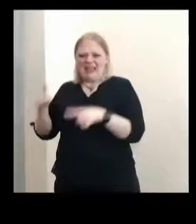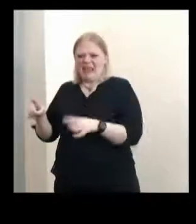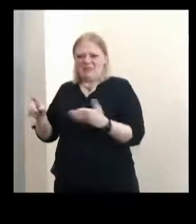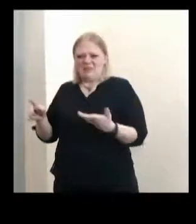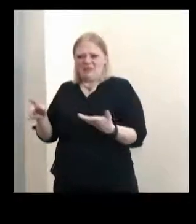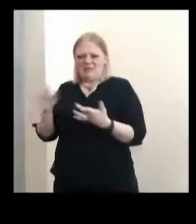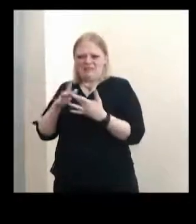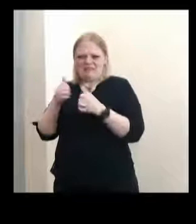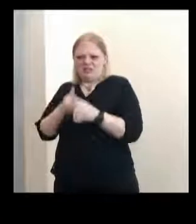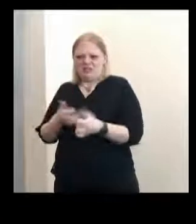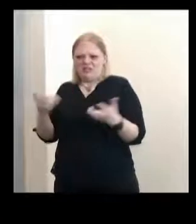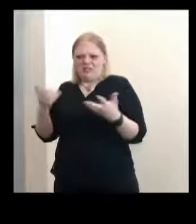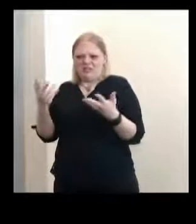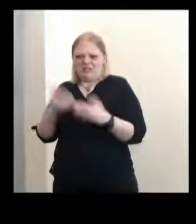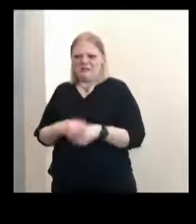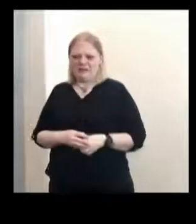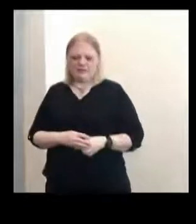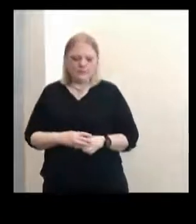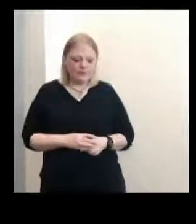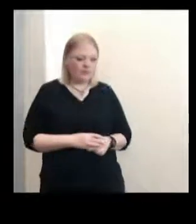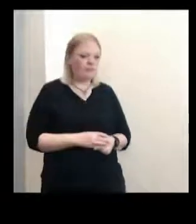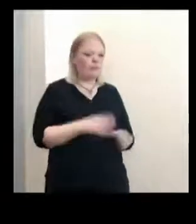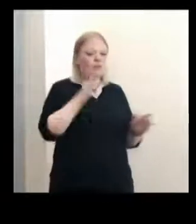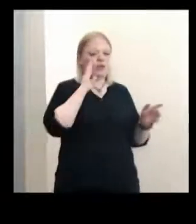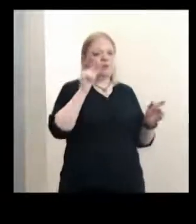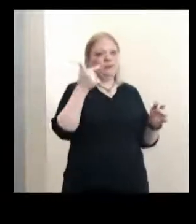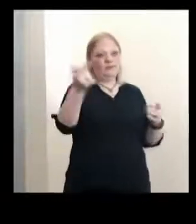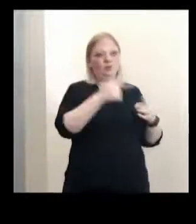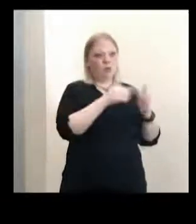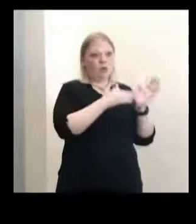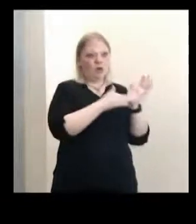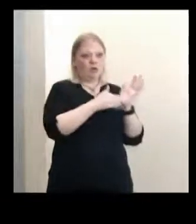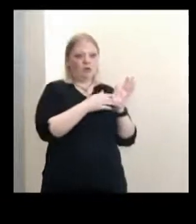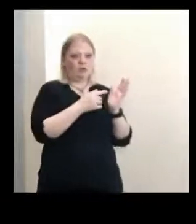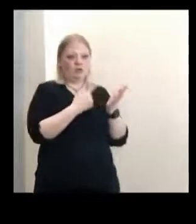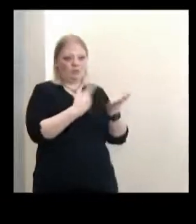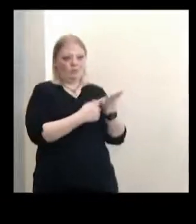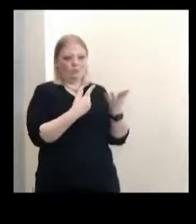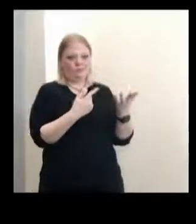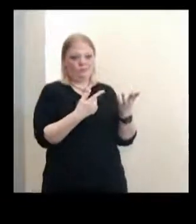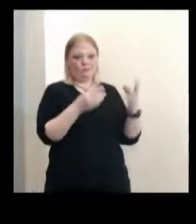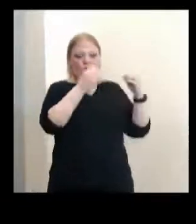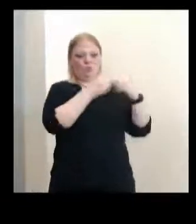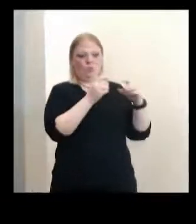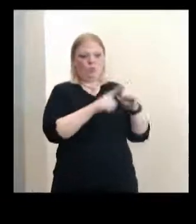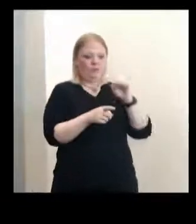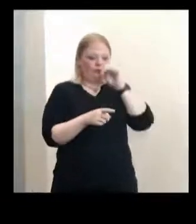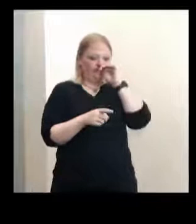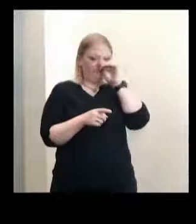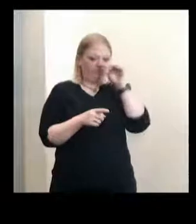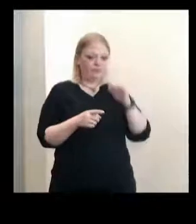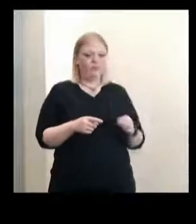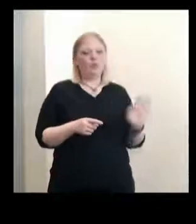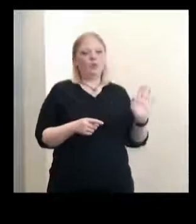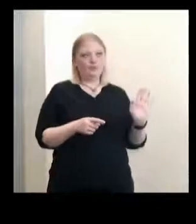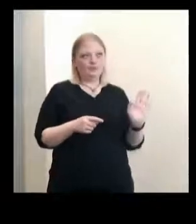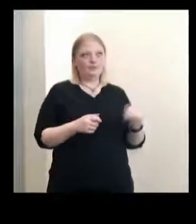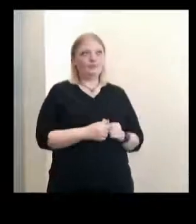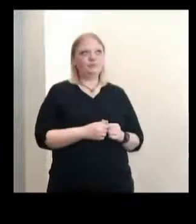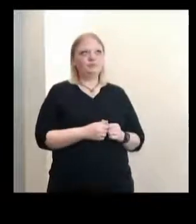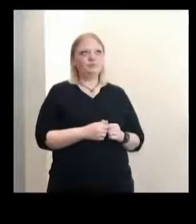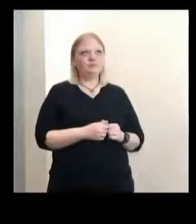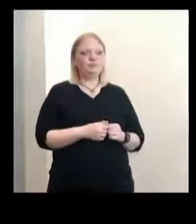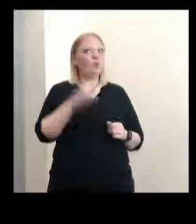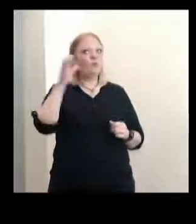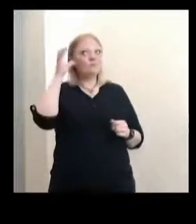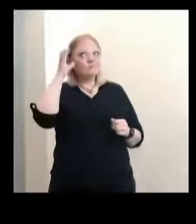contact tracers found? Well, I'll turn it over to Dr. Burstein and talk a little bit more, but we've been under, what we're hearing from folks, a lot of